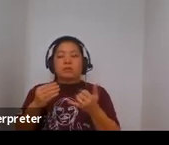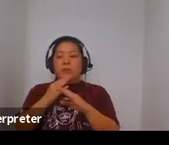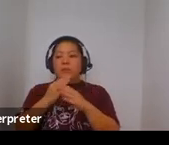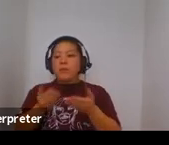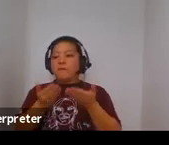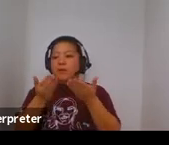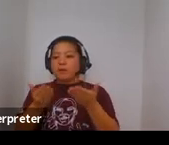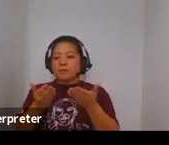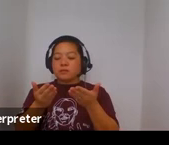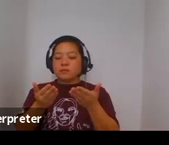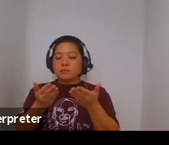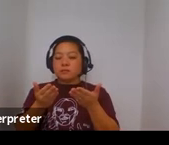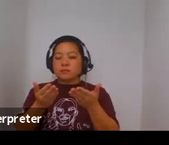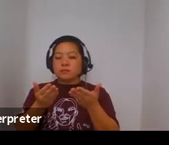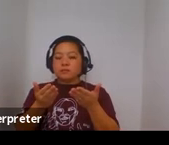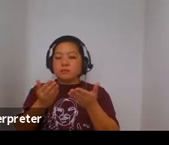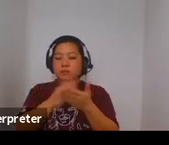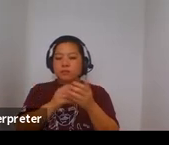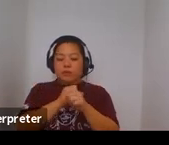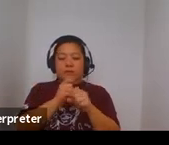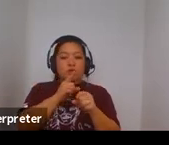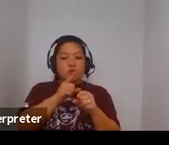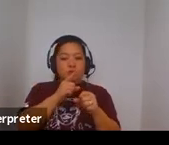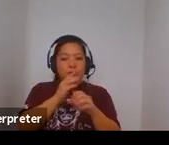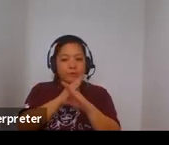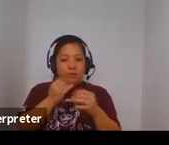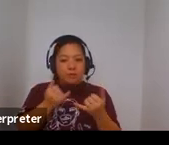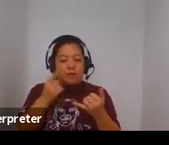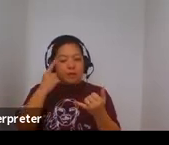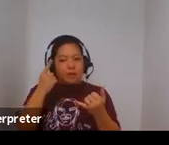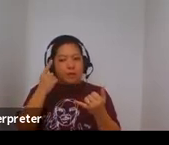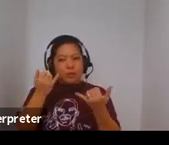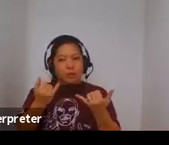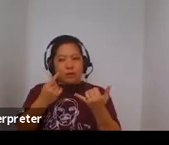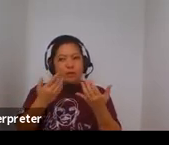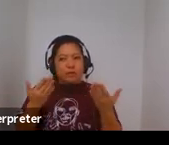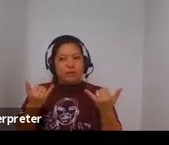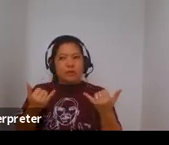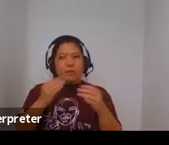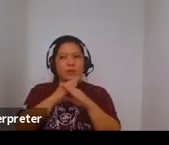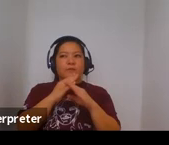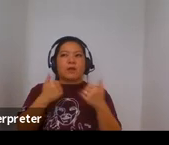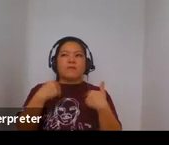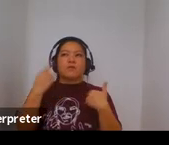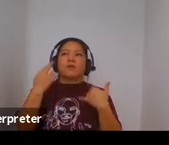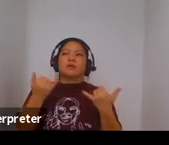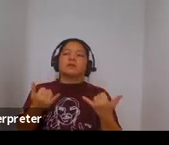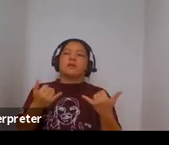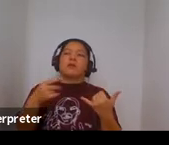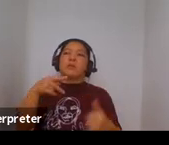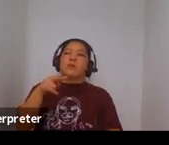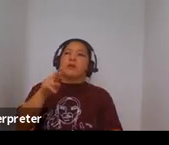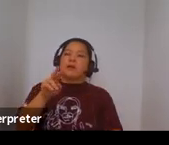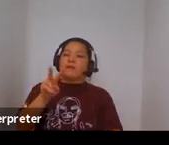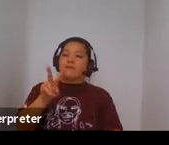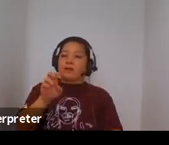provides a framework for true prevention. I think one of the things that preventionists have realized is that our